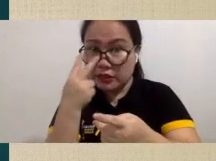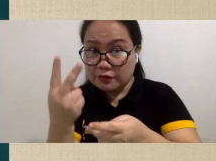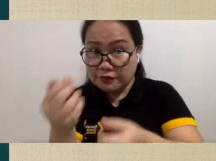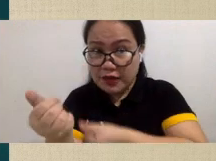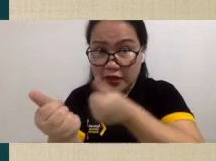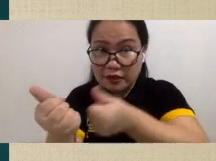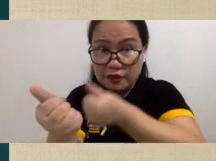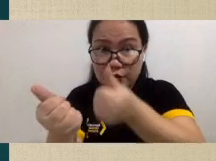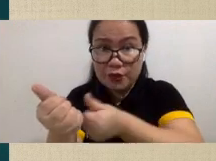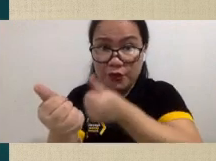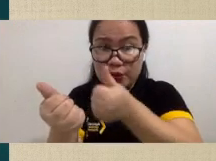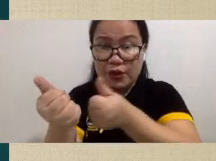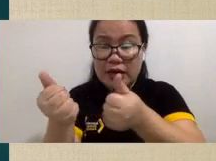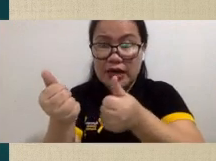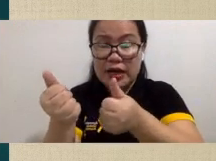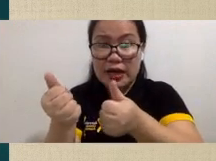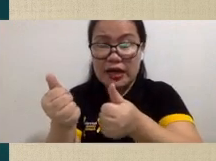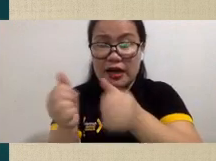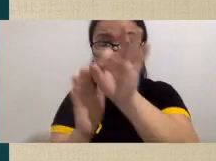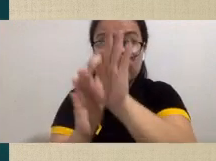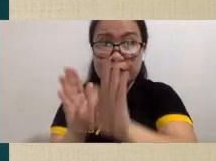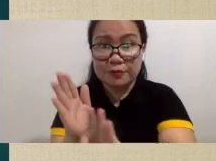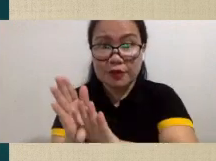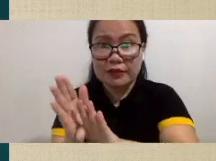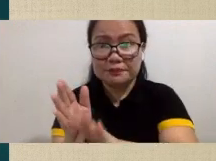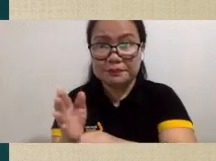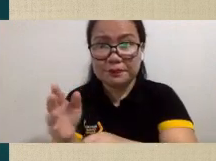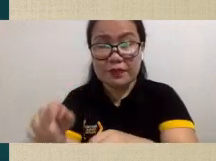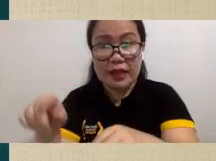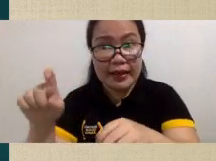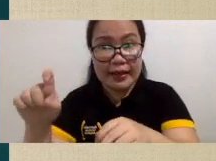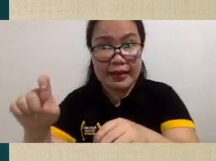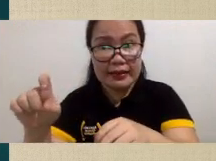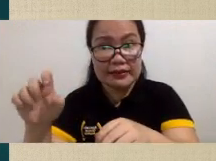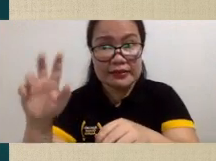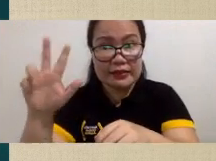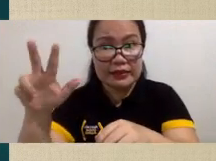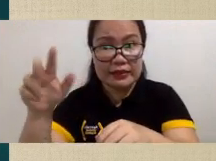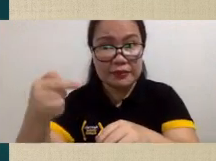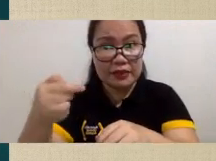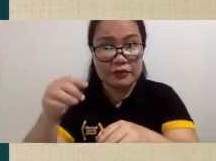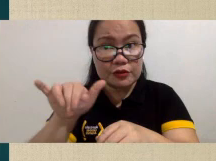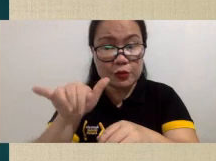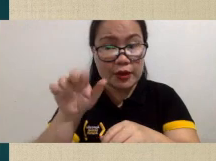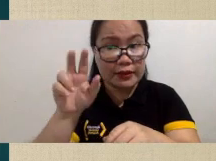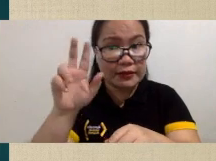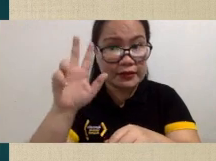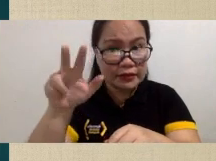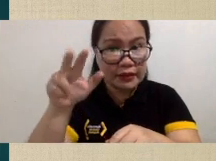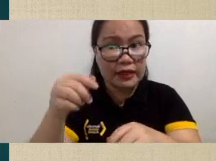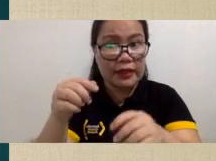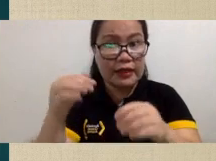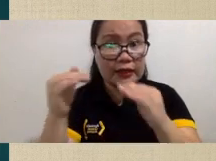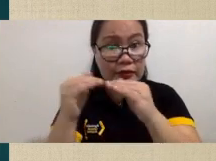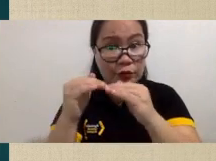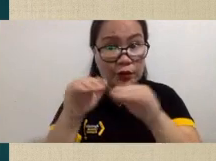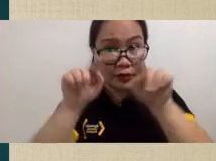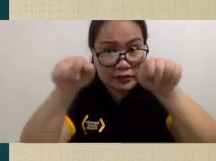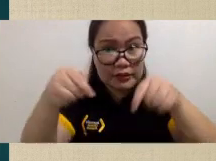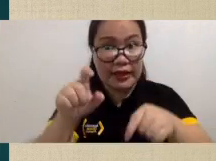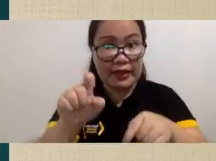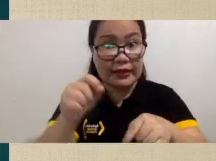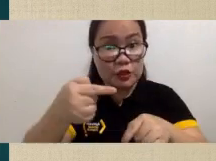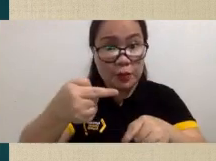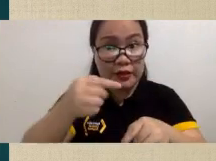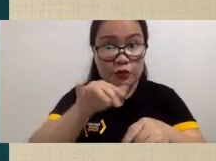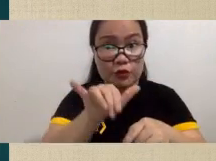factored form natin. So, magpapalit lang tayo ng sign. Magiging x minus y, x squared